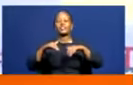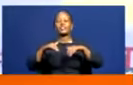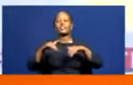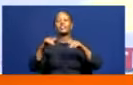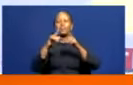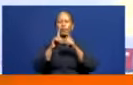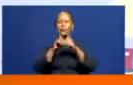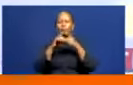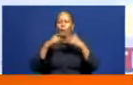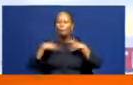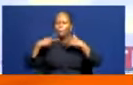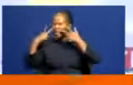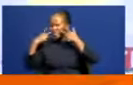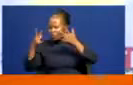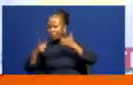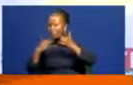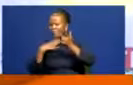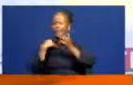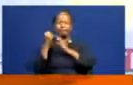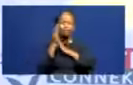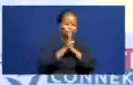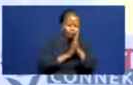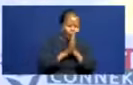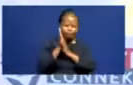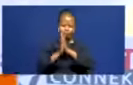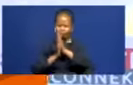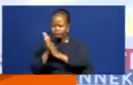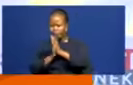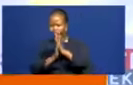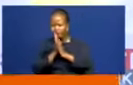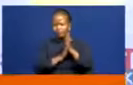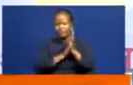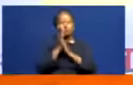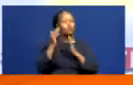and I saw the passion of our young people,